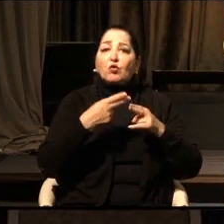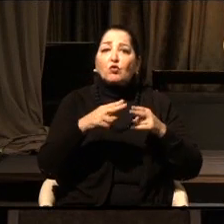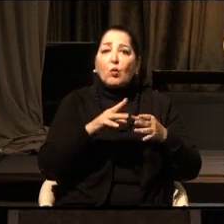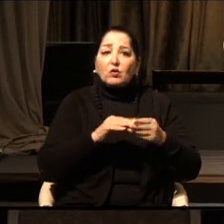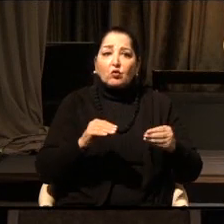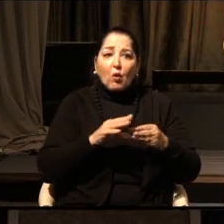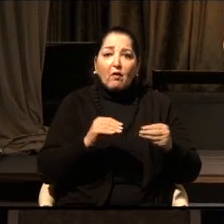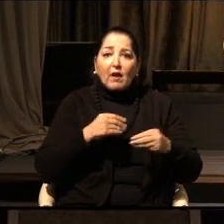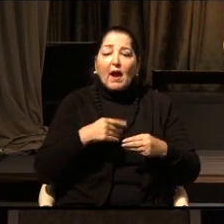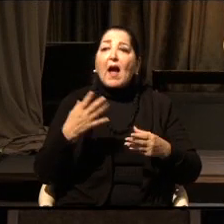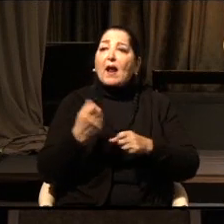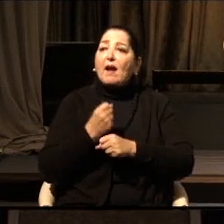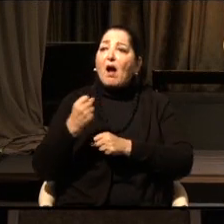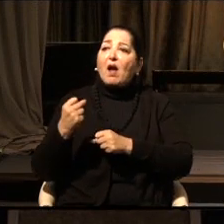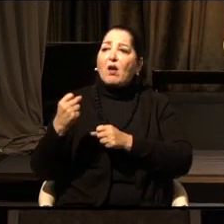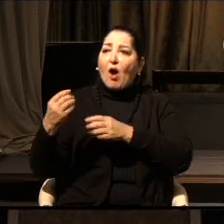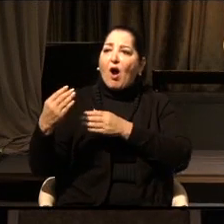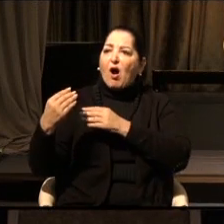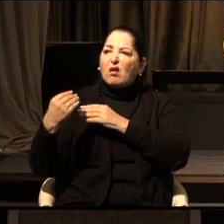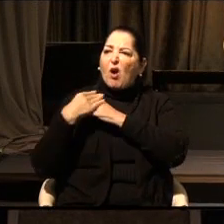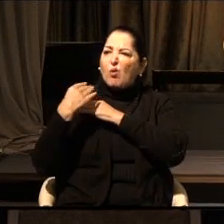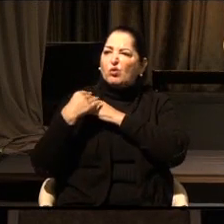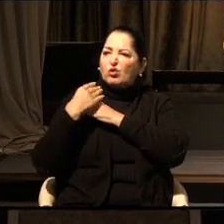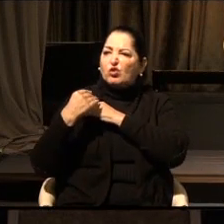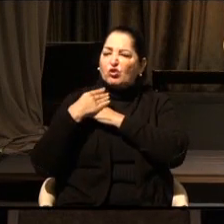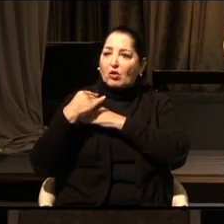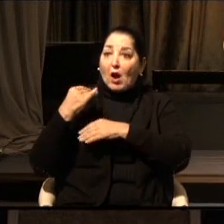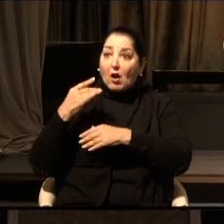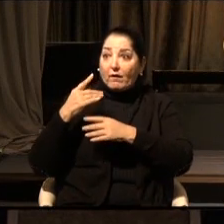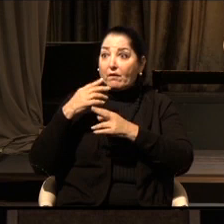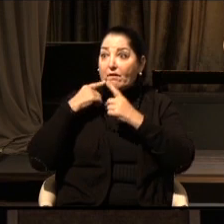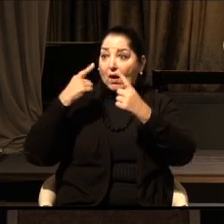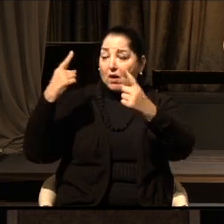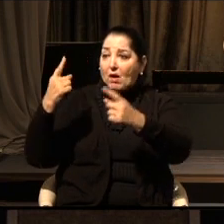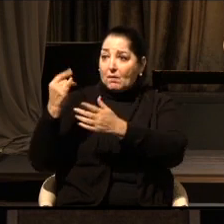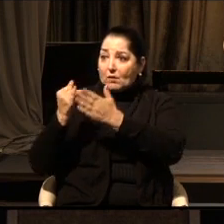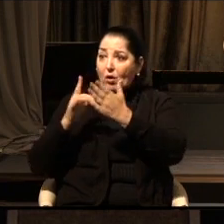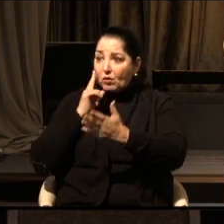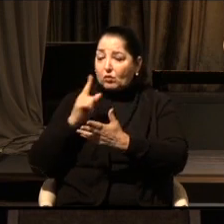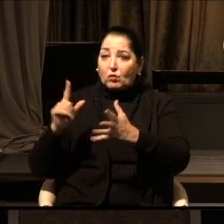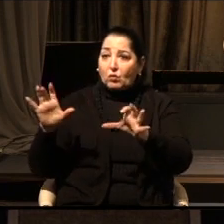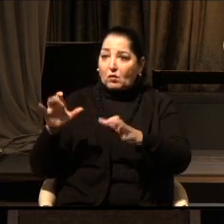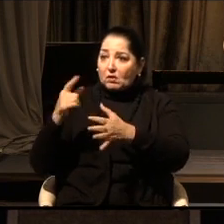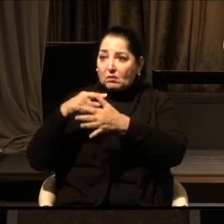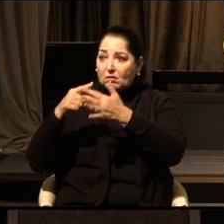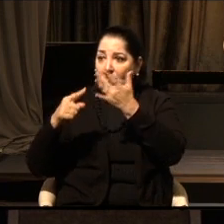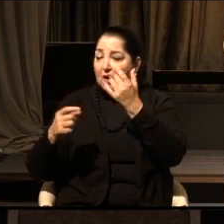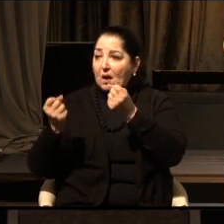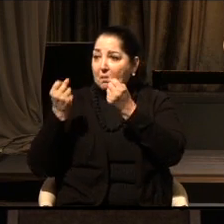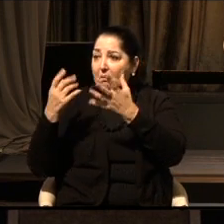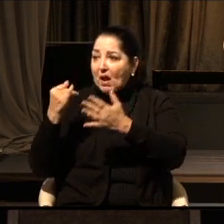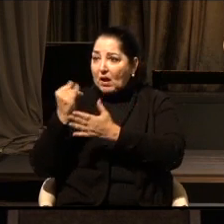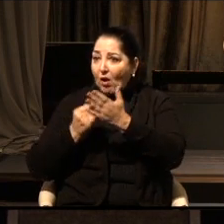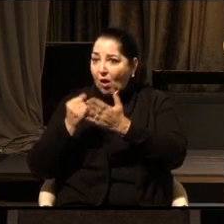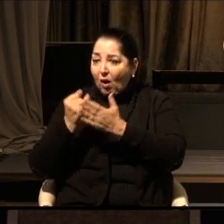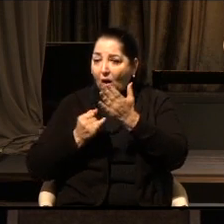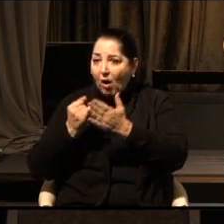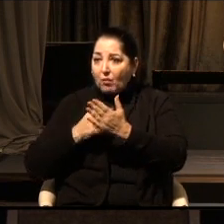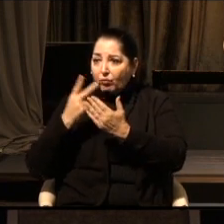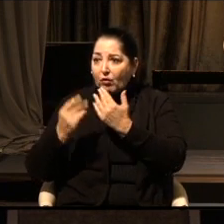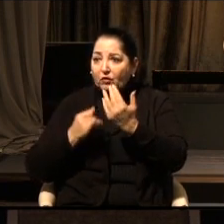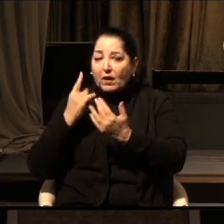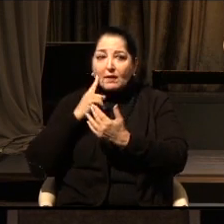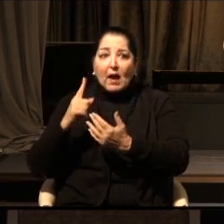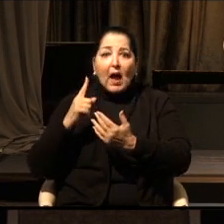coach, a reputable Bacon Opera artist who has performed, produced, promoted Bacon Opera in New York City for decades. Not only